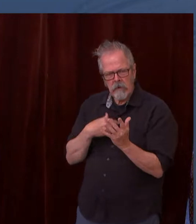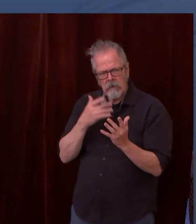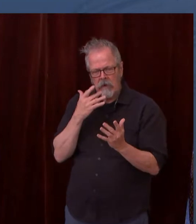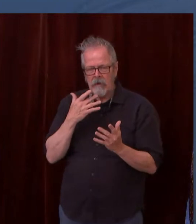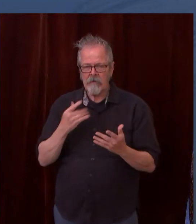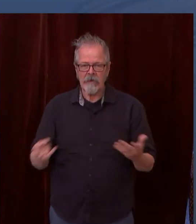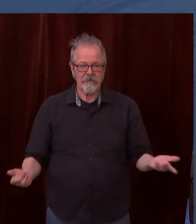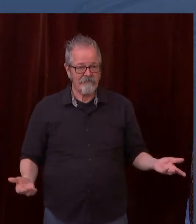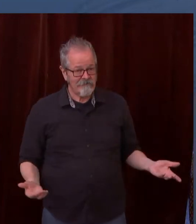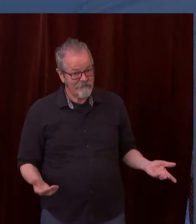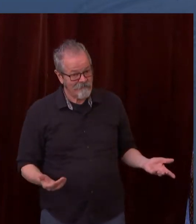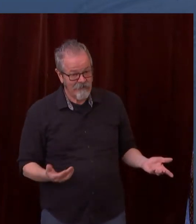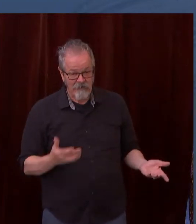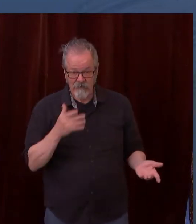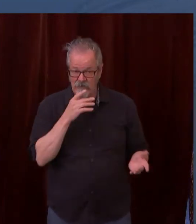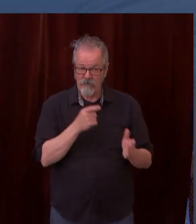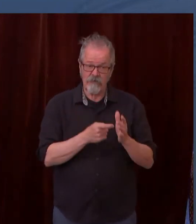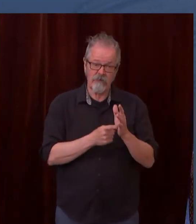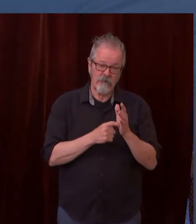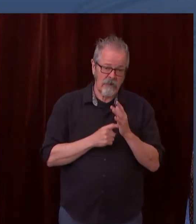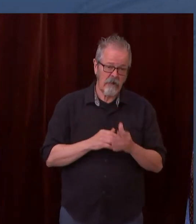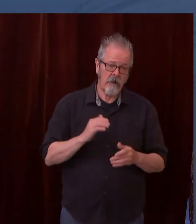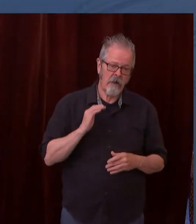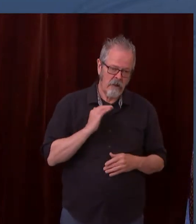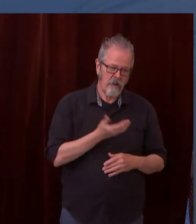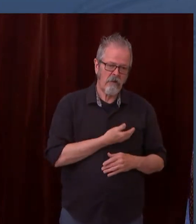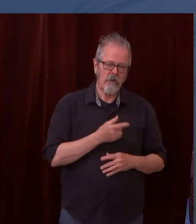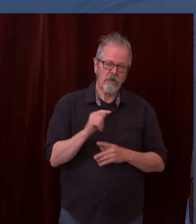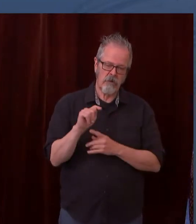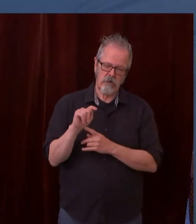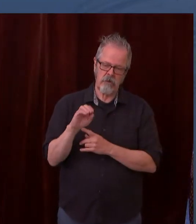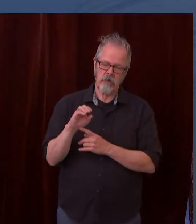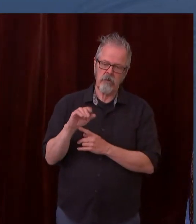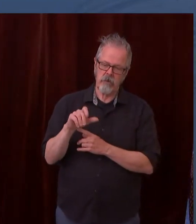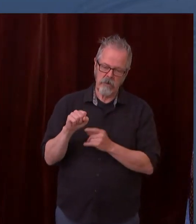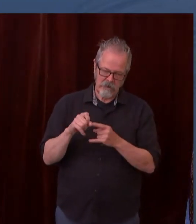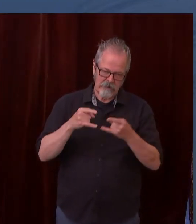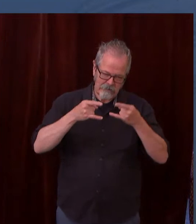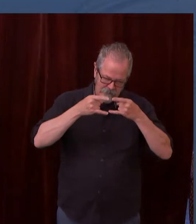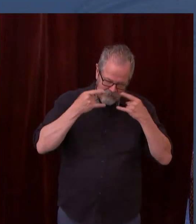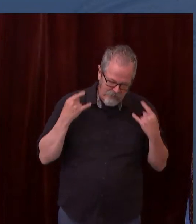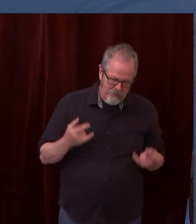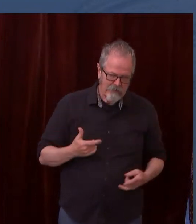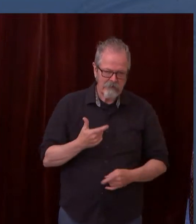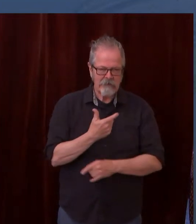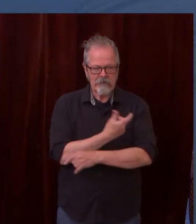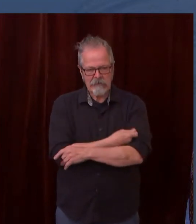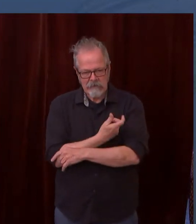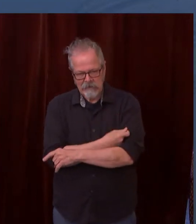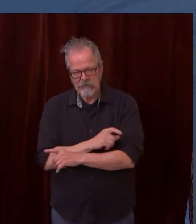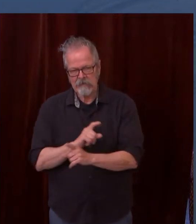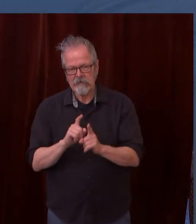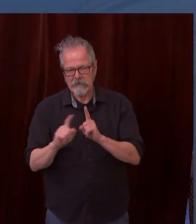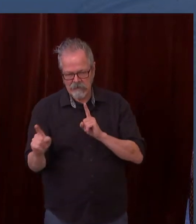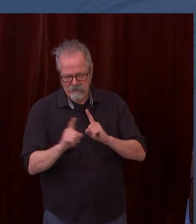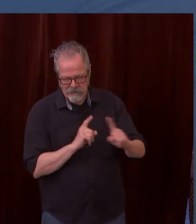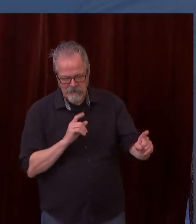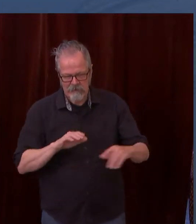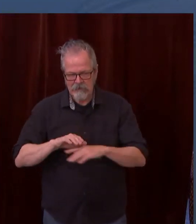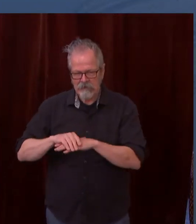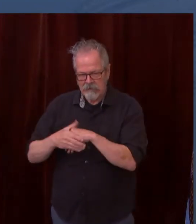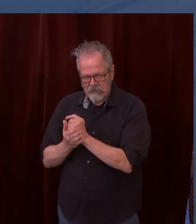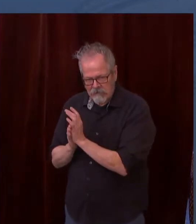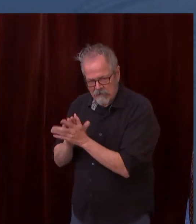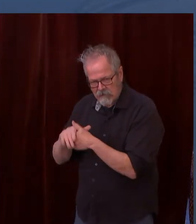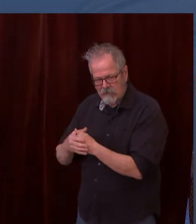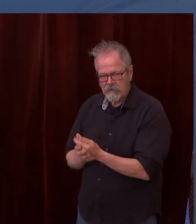toolbox, coming together across the state. So, wearing masks, watching our distance, keeping our social circle small, taking it outside,